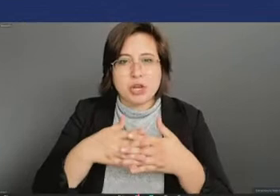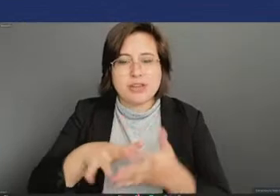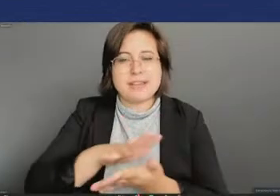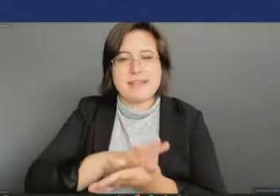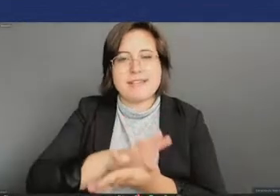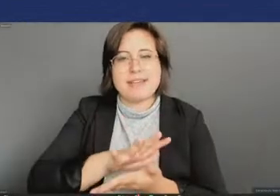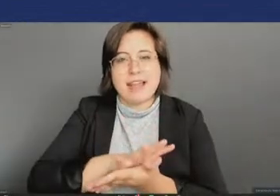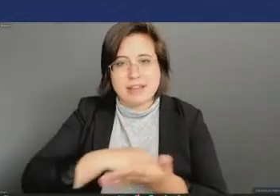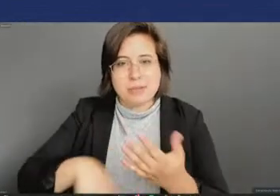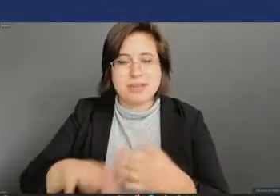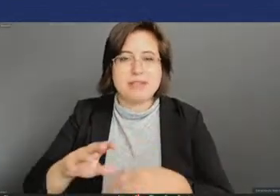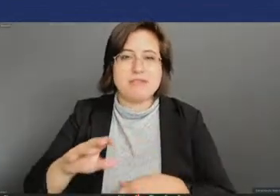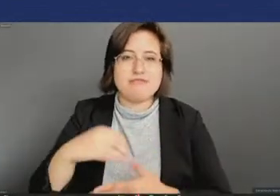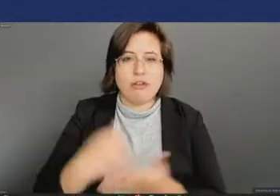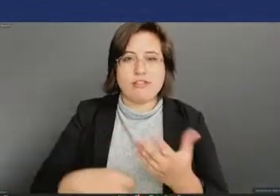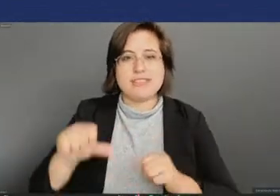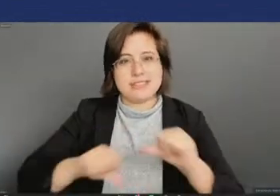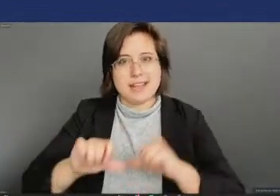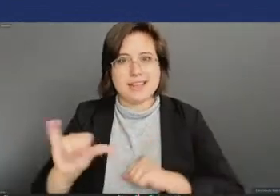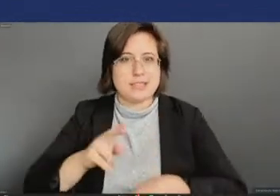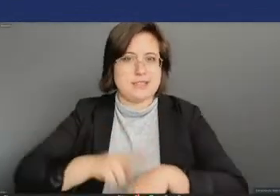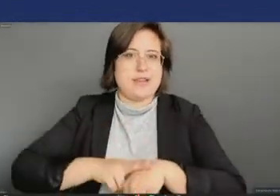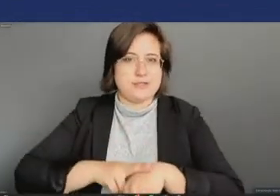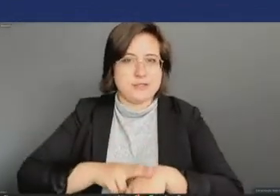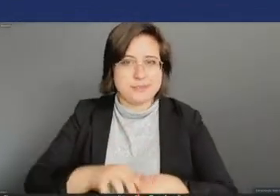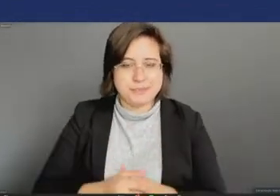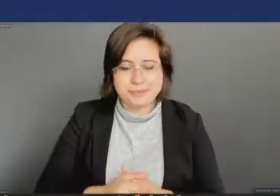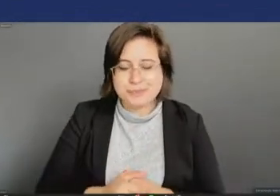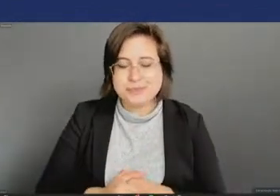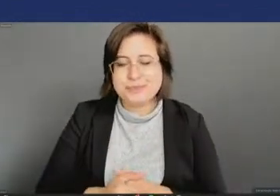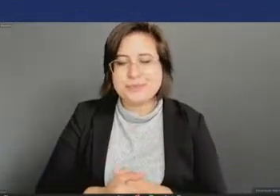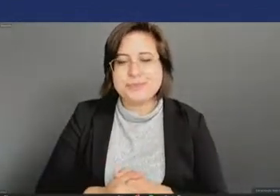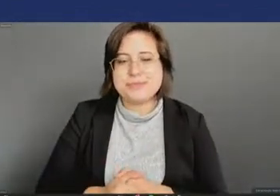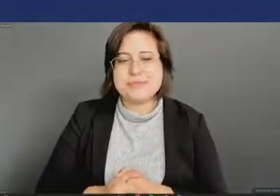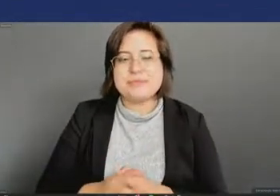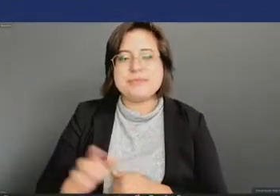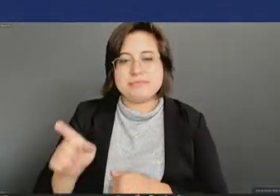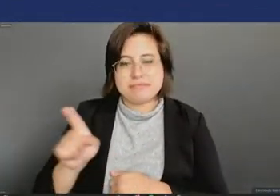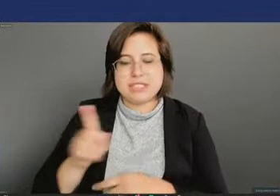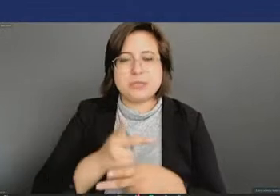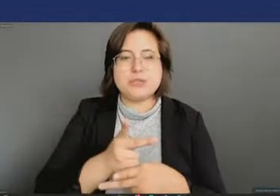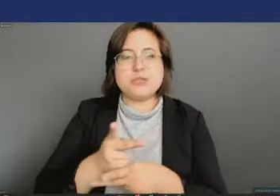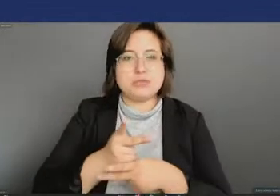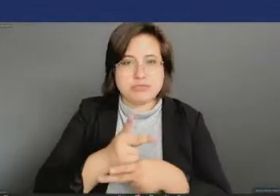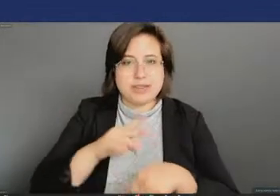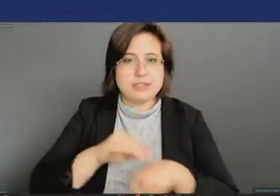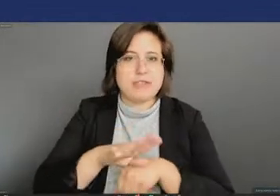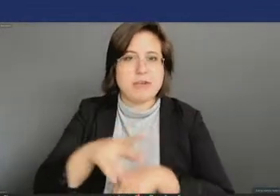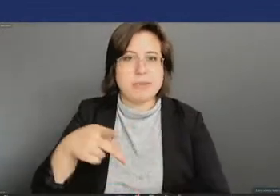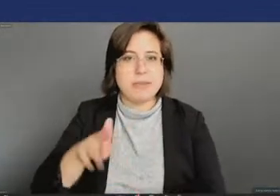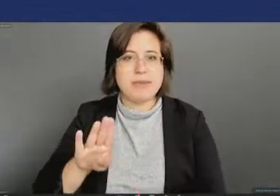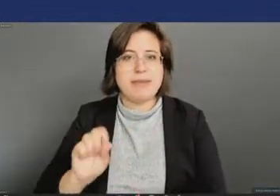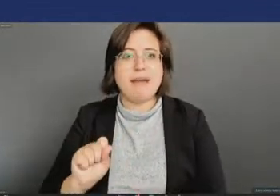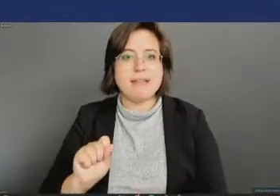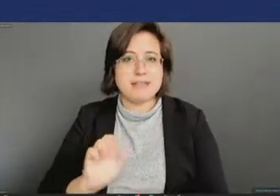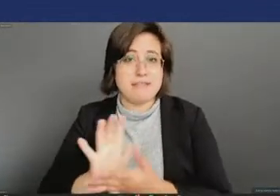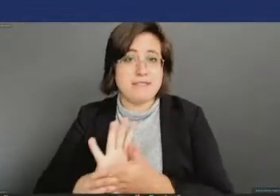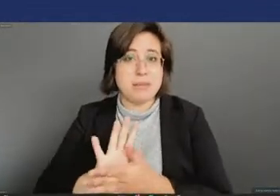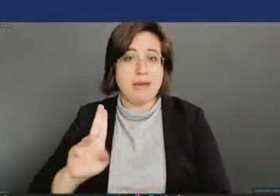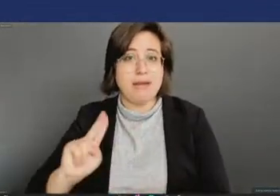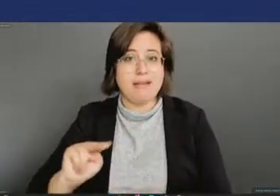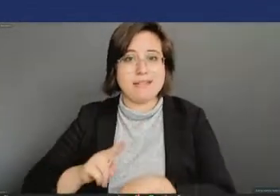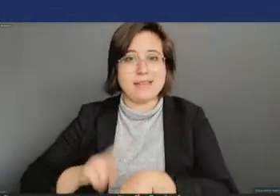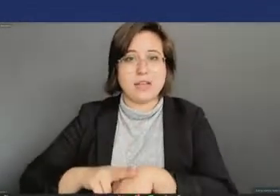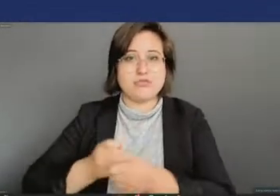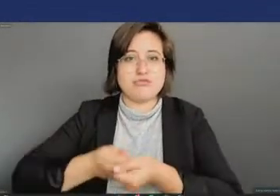National Academy of Sciences. He was a scientific advisor to the award-winning PBS film series, Unnatural